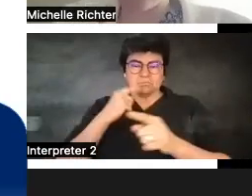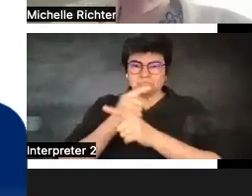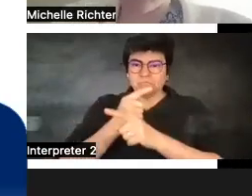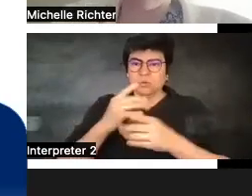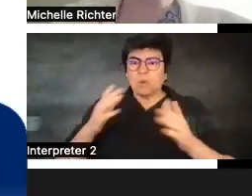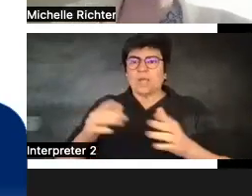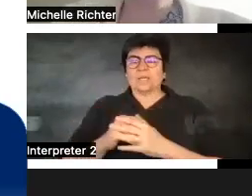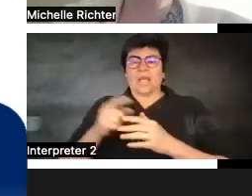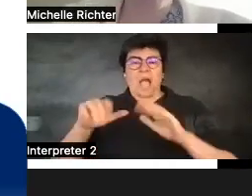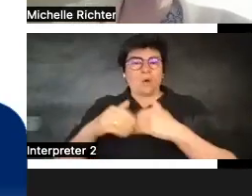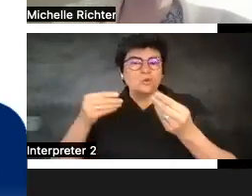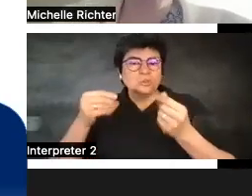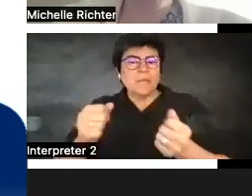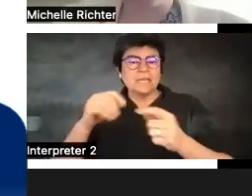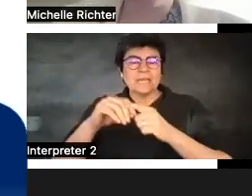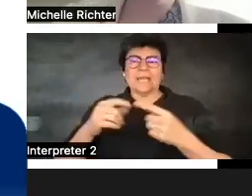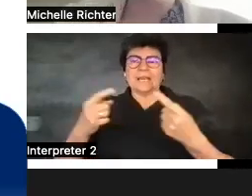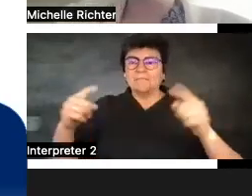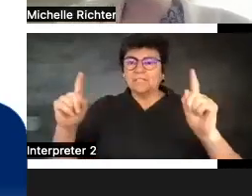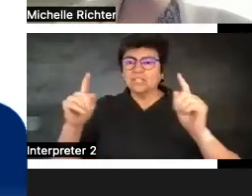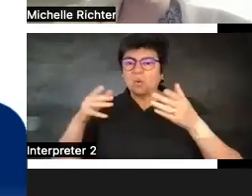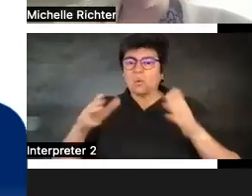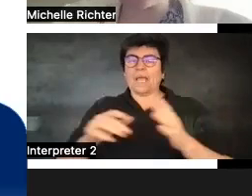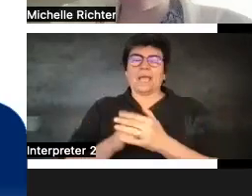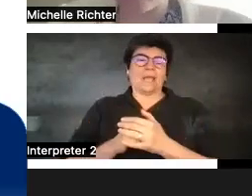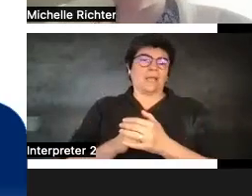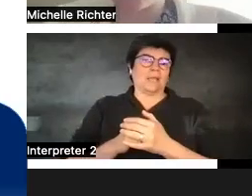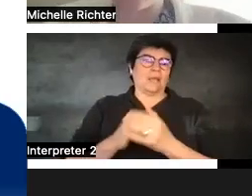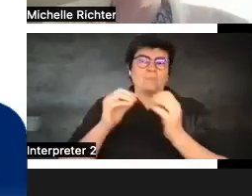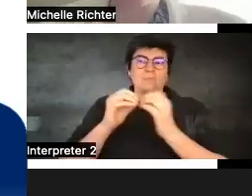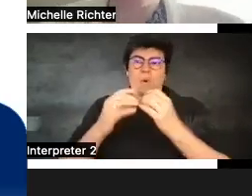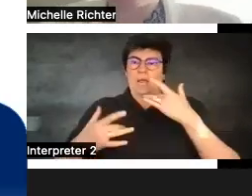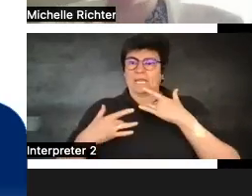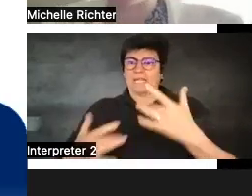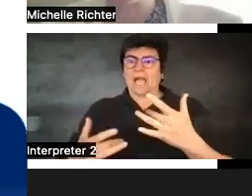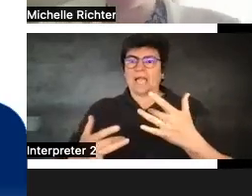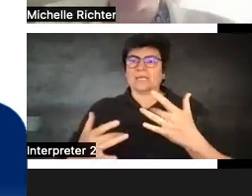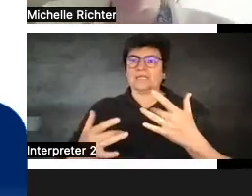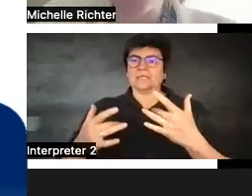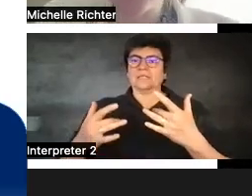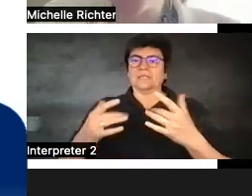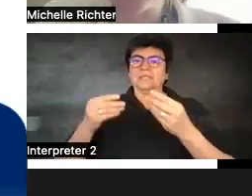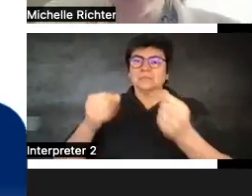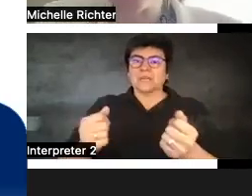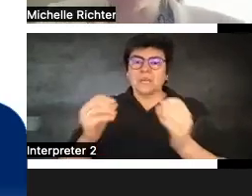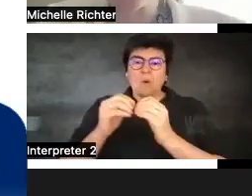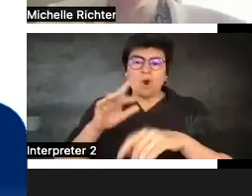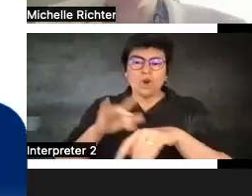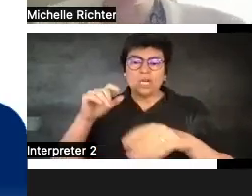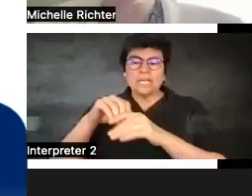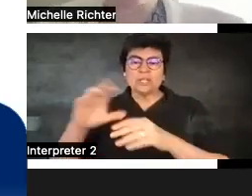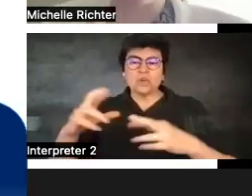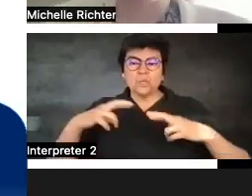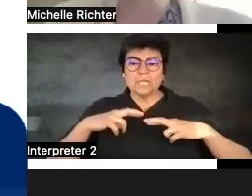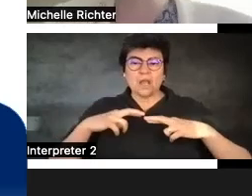spend in an efficient way? Are you more inclined towards spending more early in your retirement